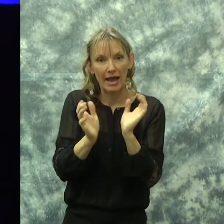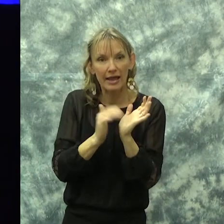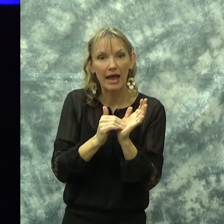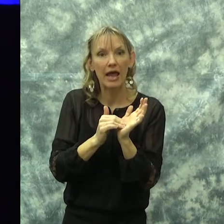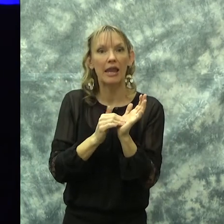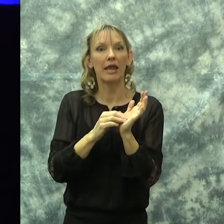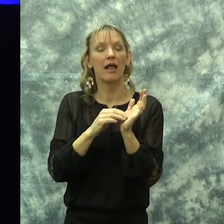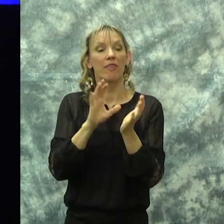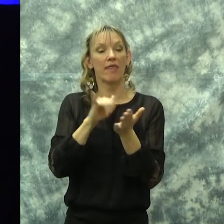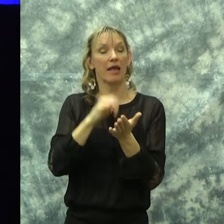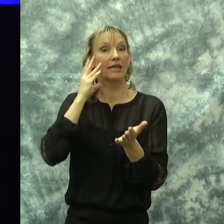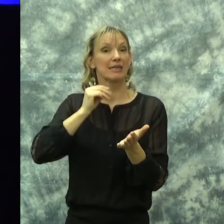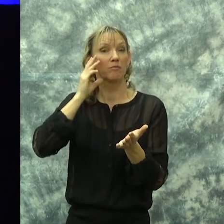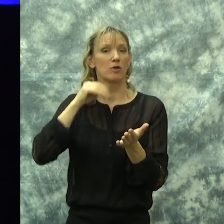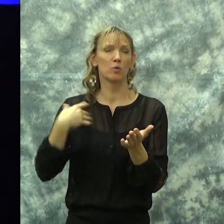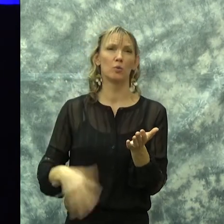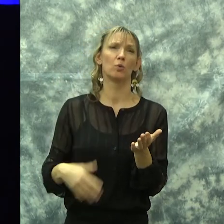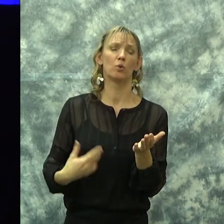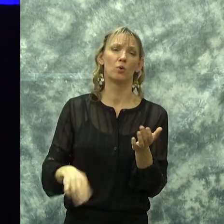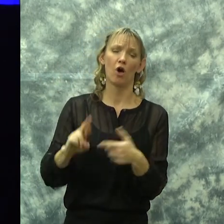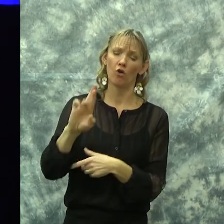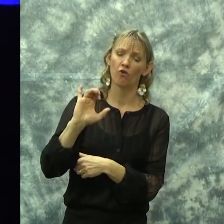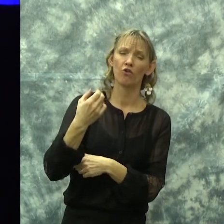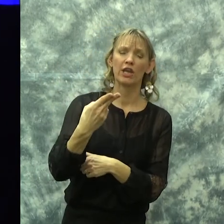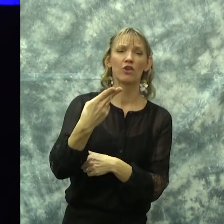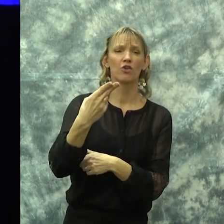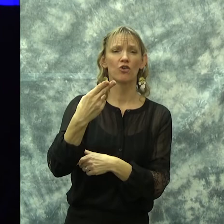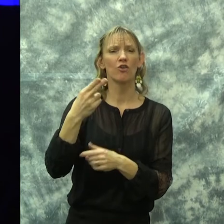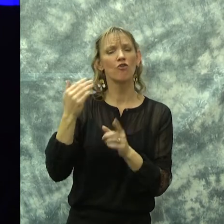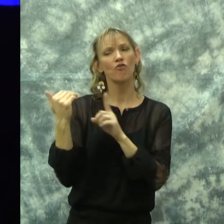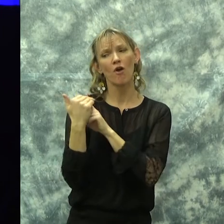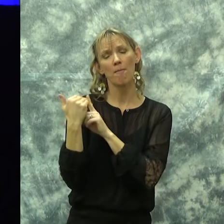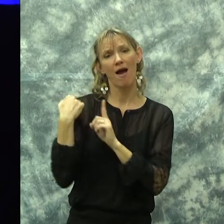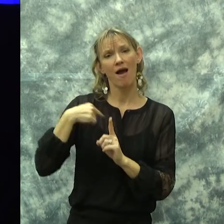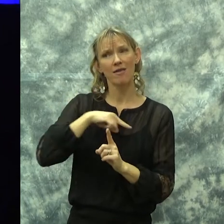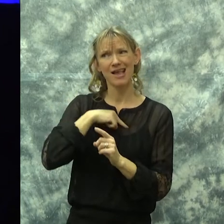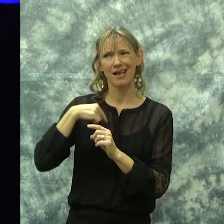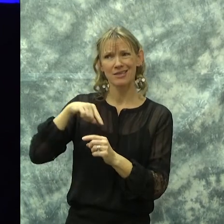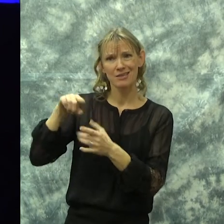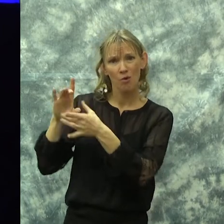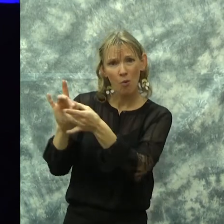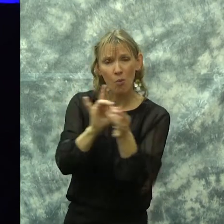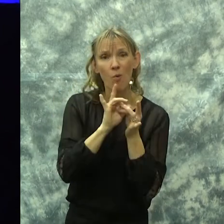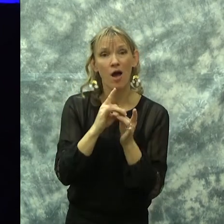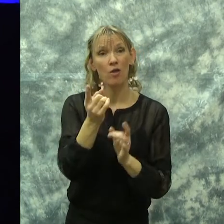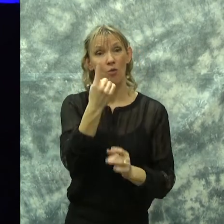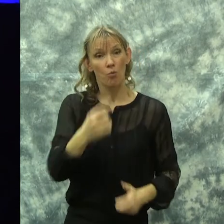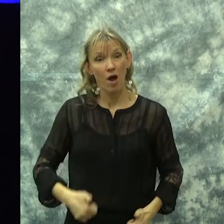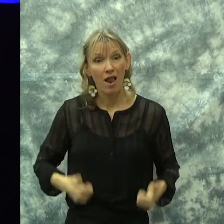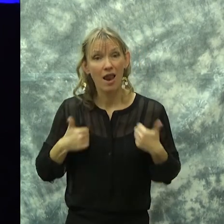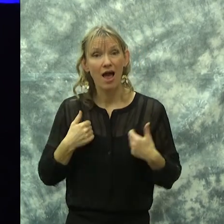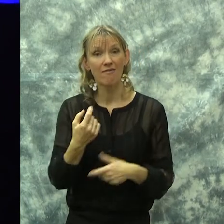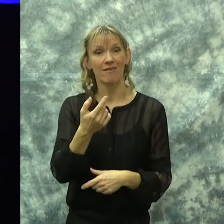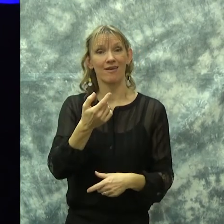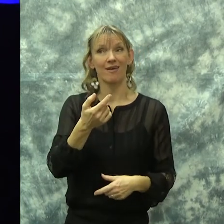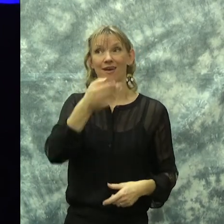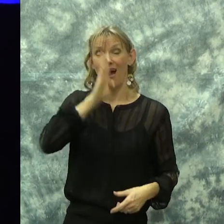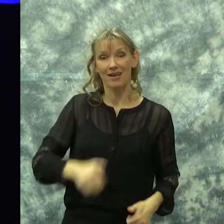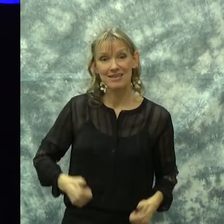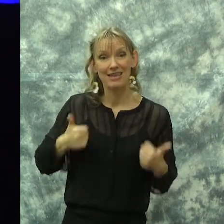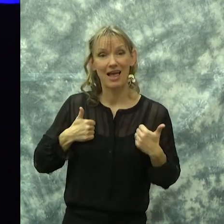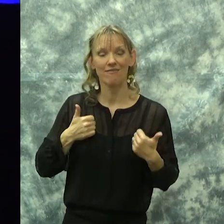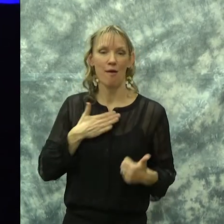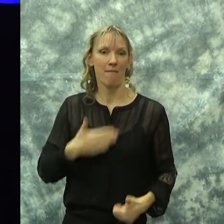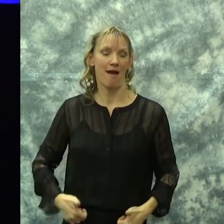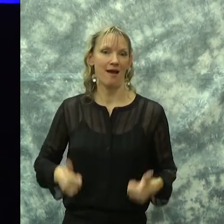that rich experience that reminds us we are one, that there is one life. It is God's life. It is